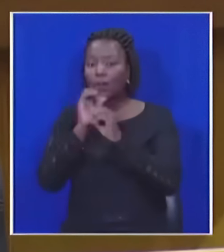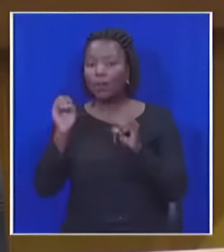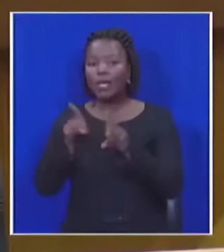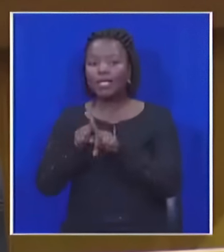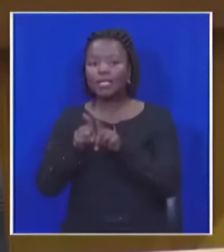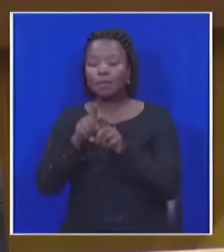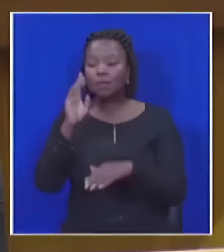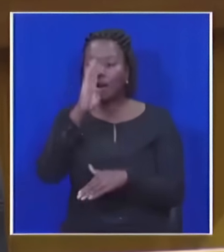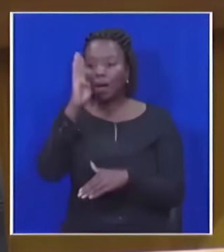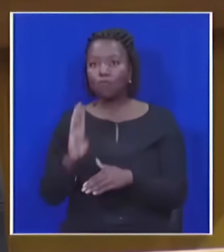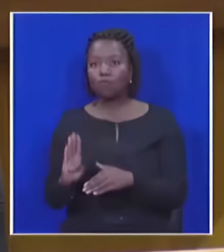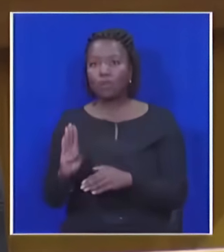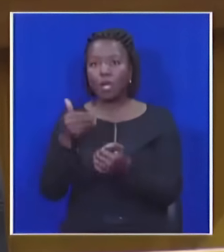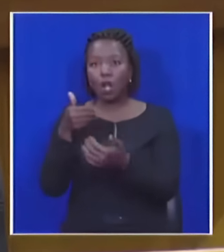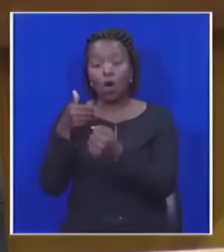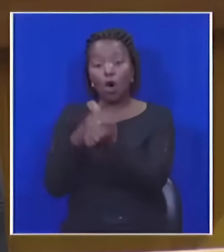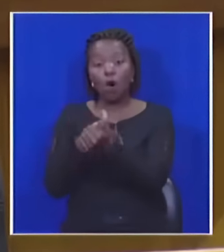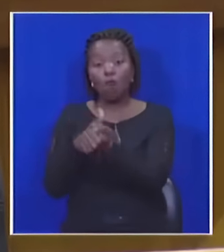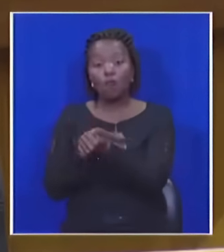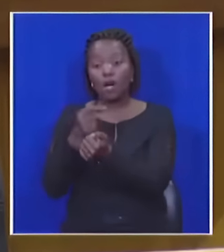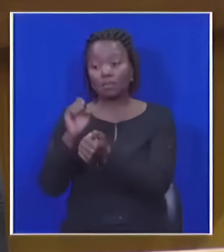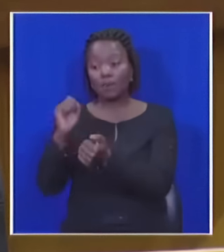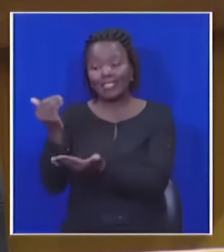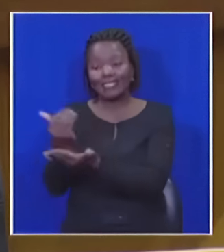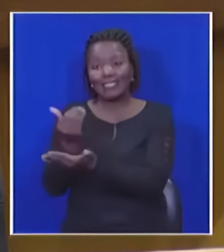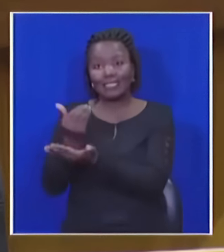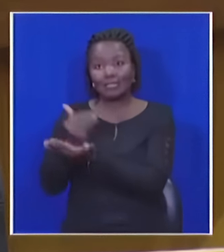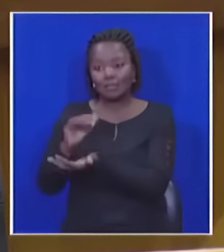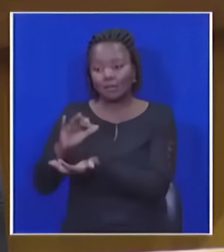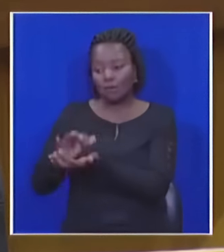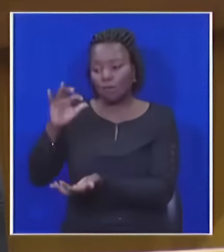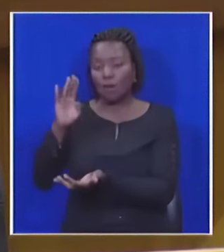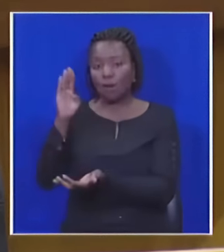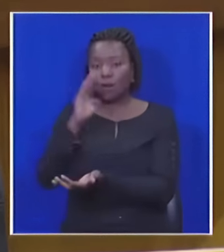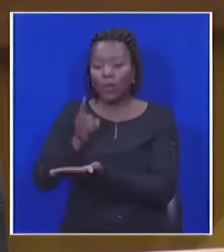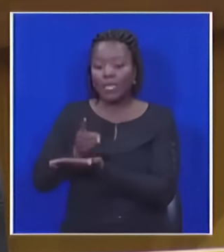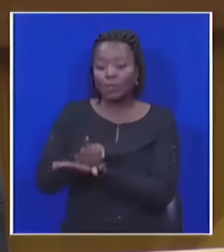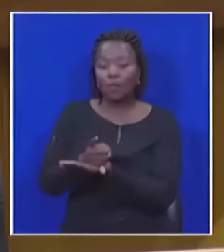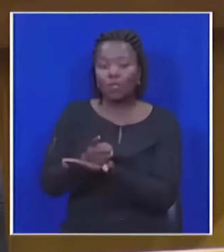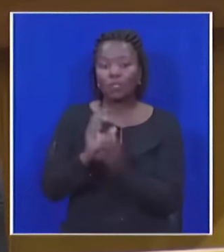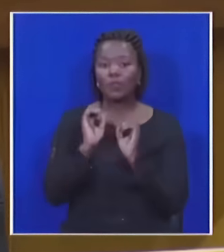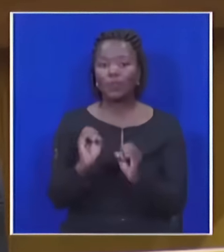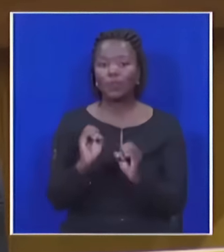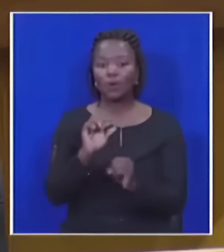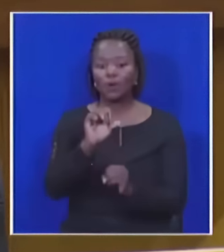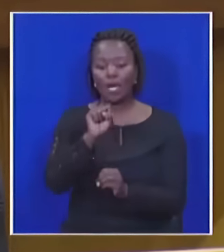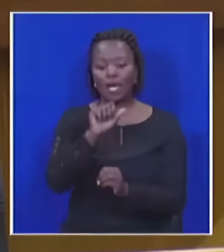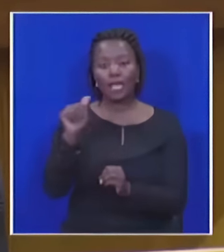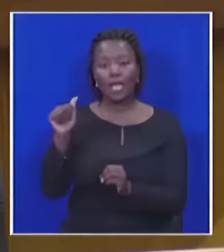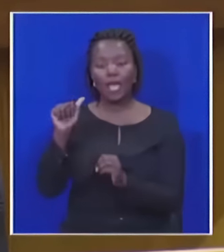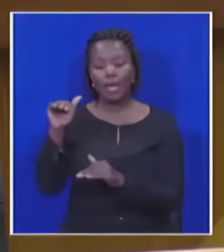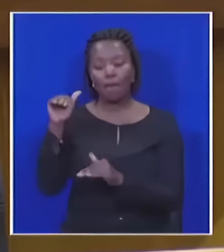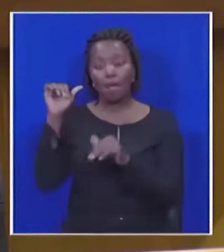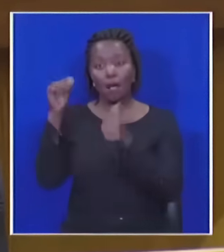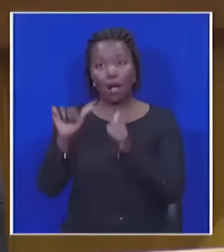office where the money generated by the SAA, there was not deposited in the main account of the SAA.